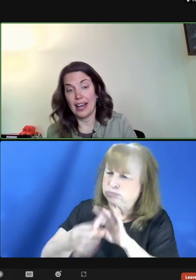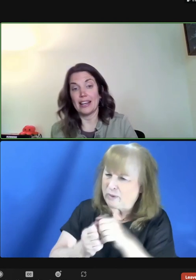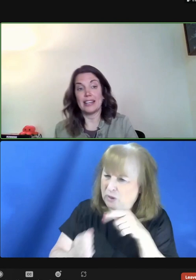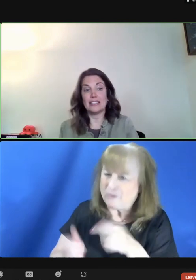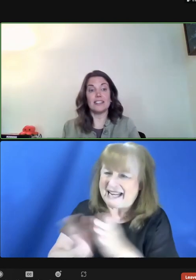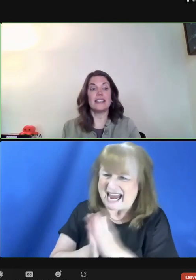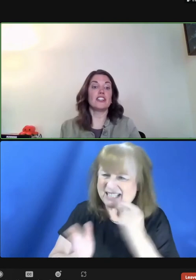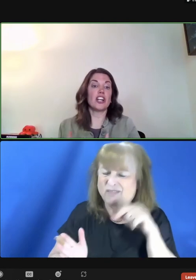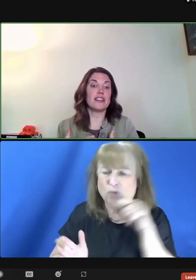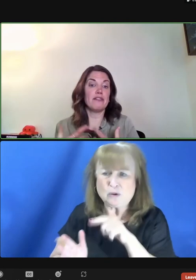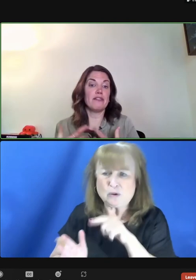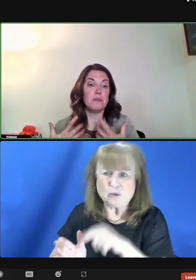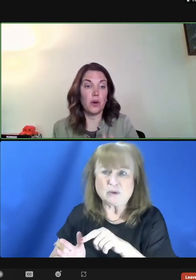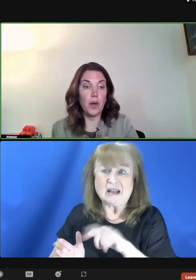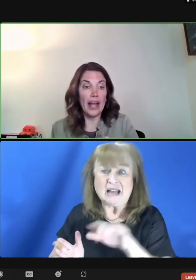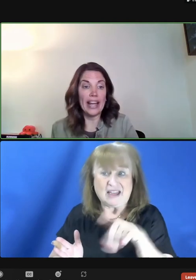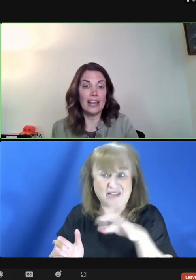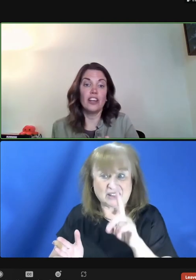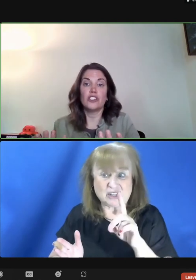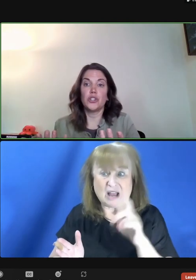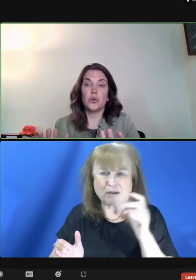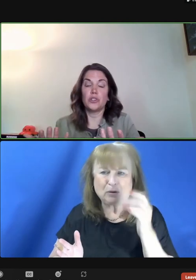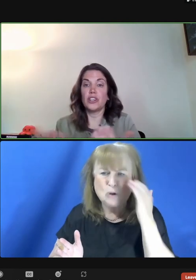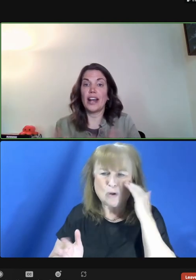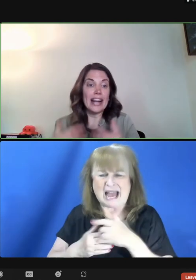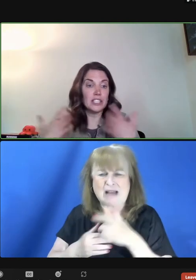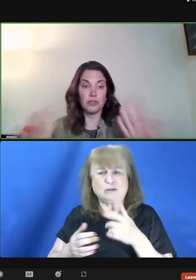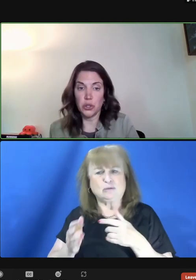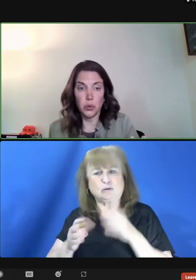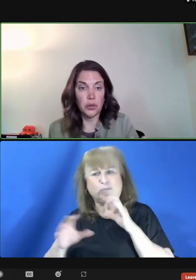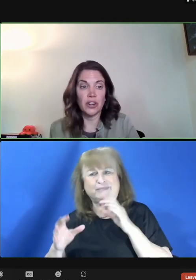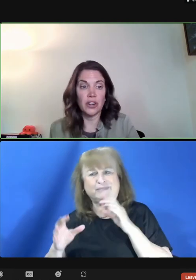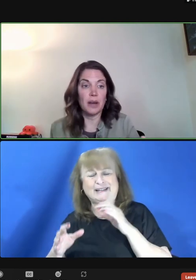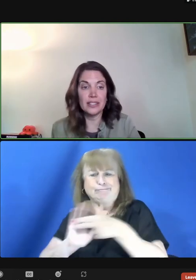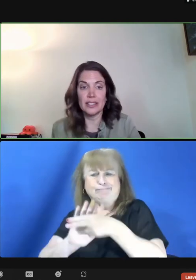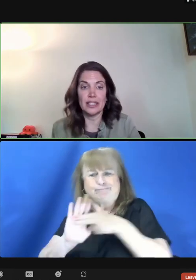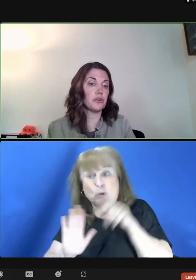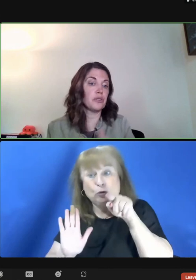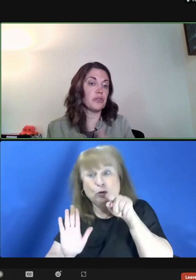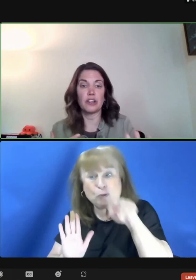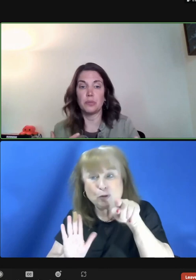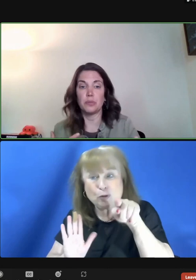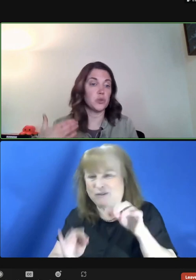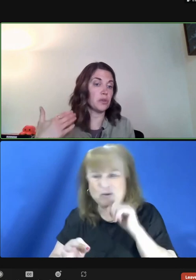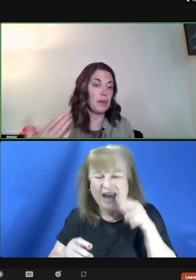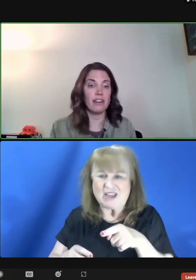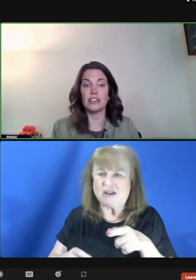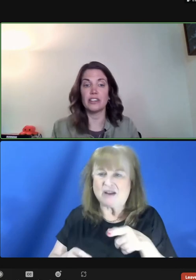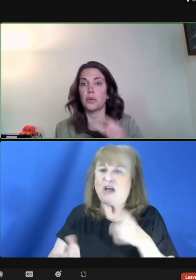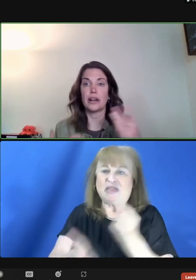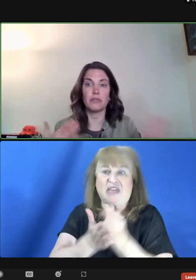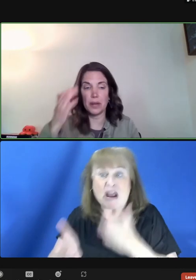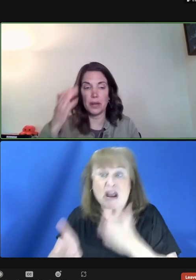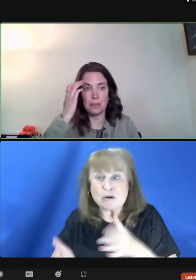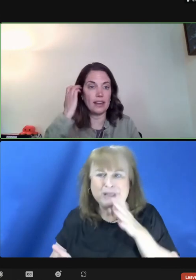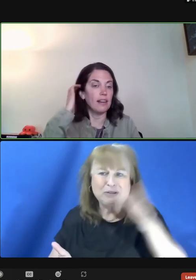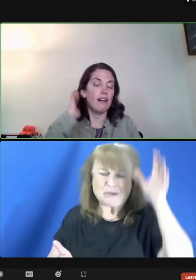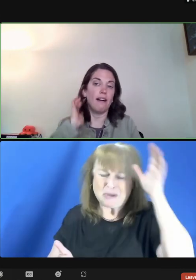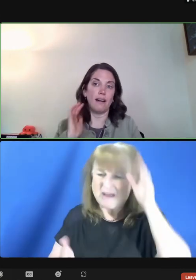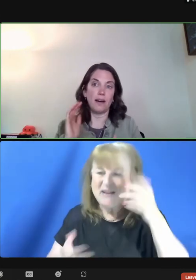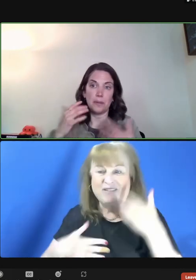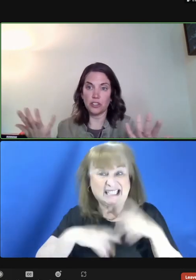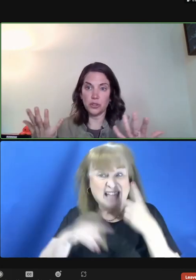you. Does that child have a way to ask for you when you're not present, if you're the therapist or the parent or whatever it